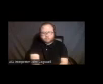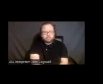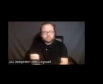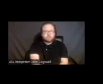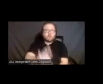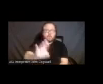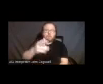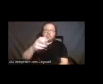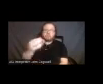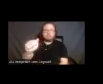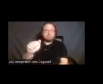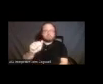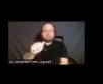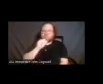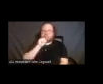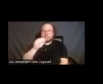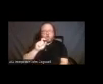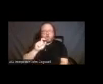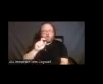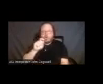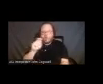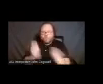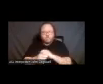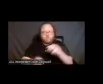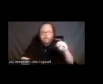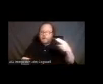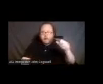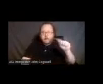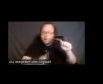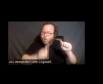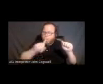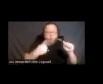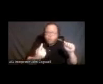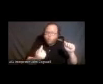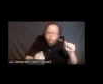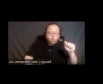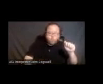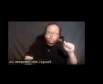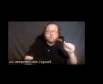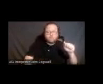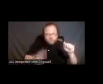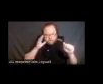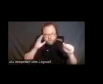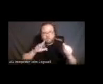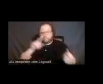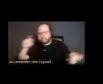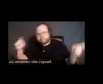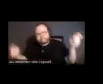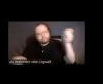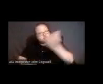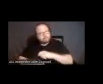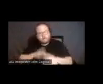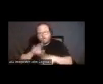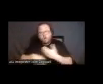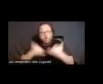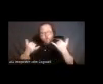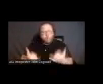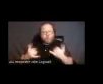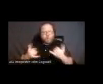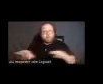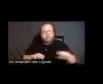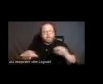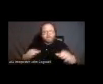BHSA doesn't just reform MHSA, it overhauls the whole current behavioral health